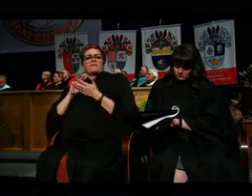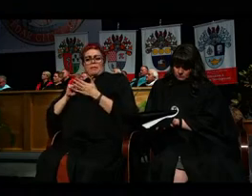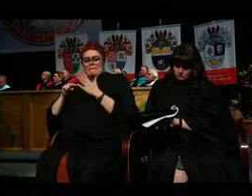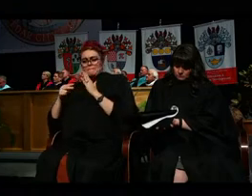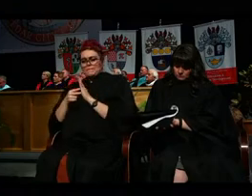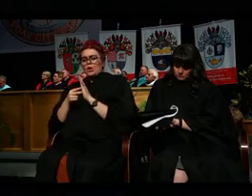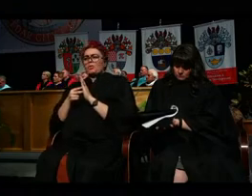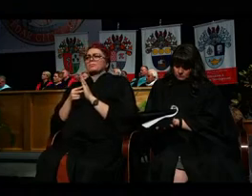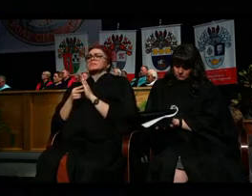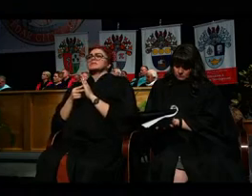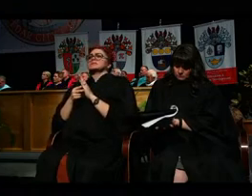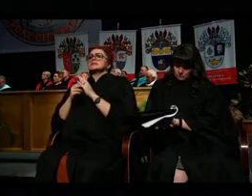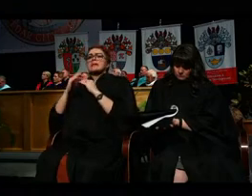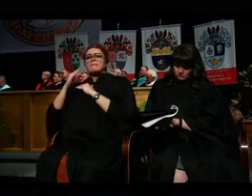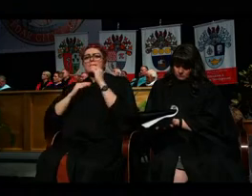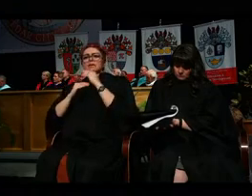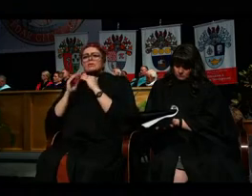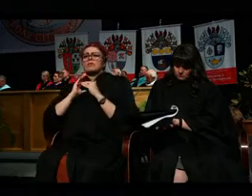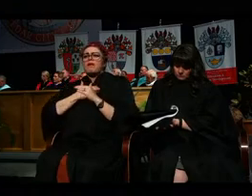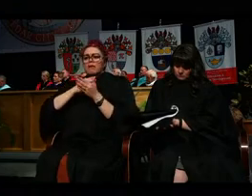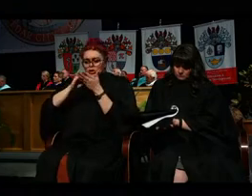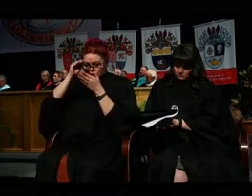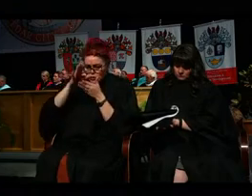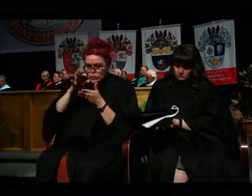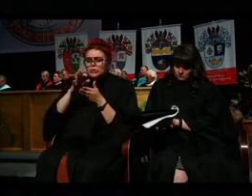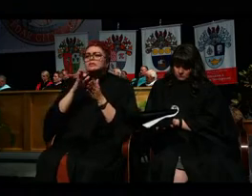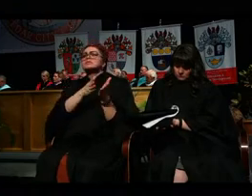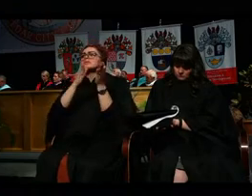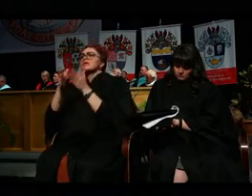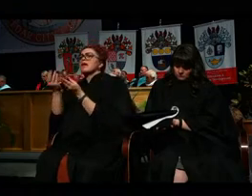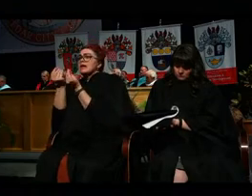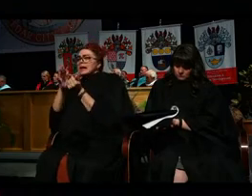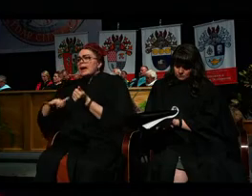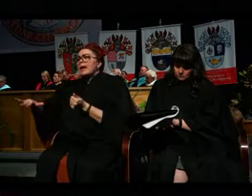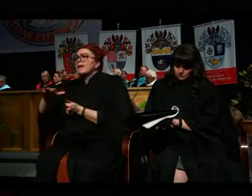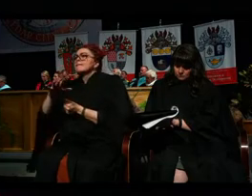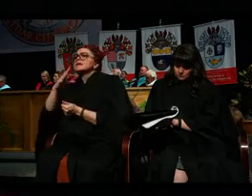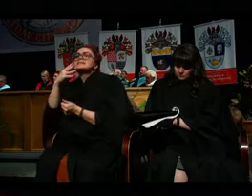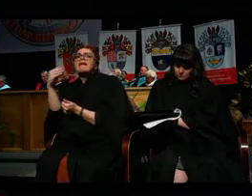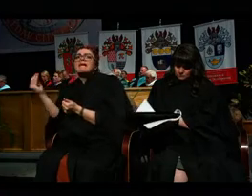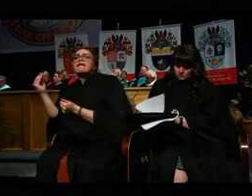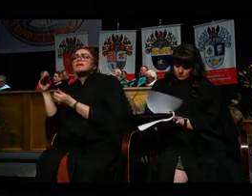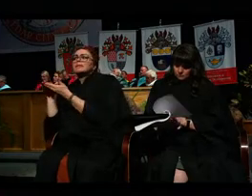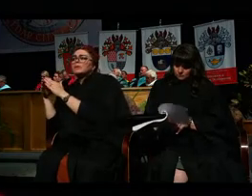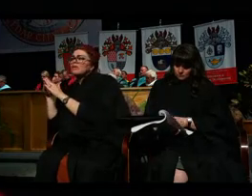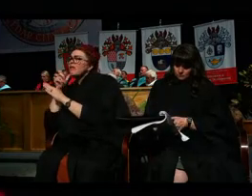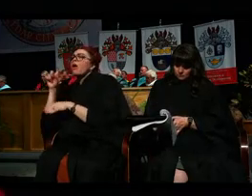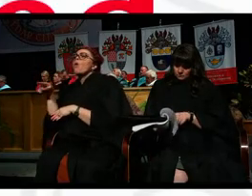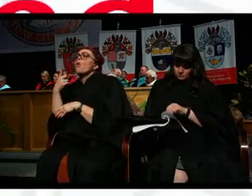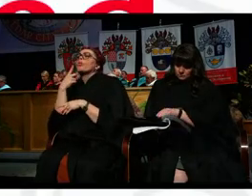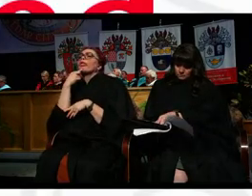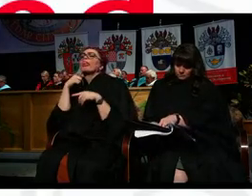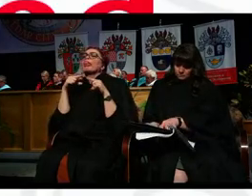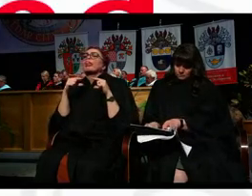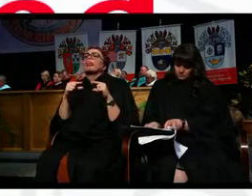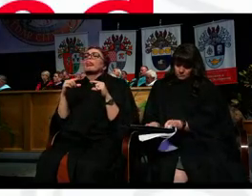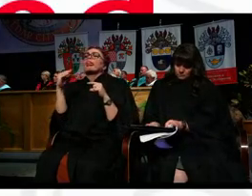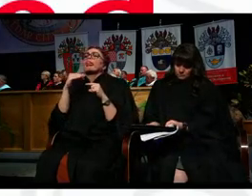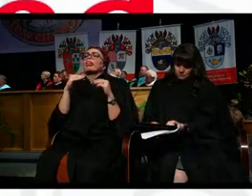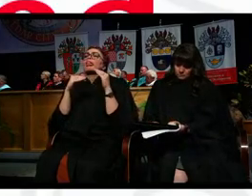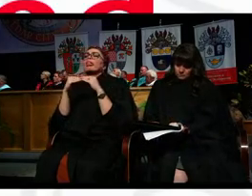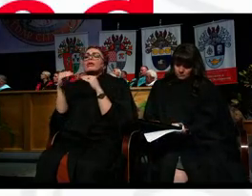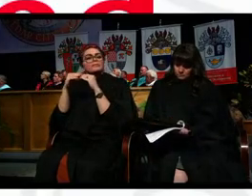building our students, our campus, and our communities, not merely laying bricks. We will be